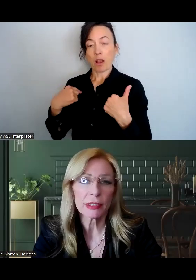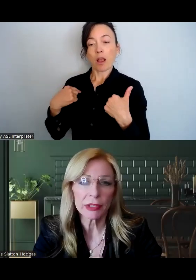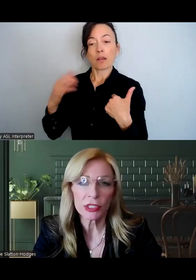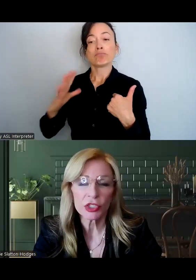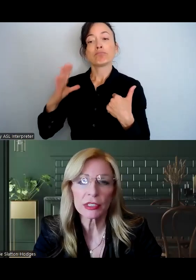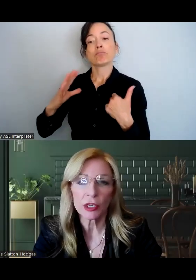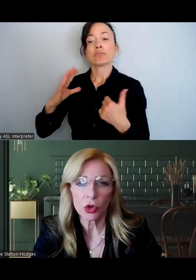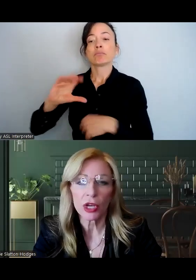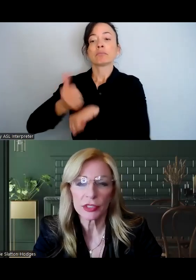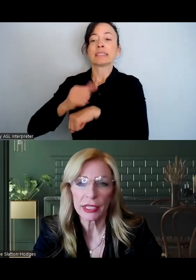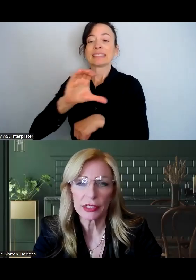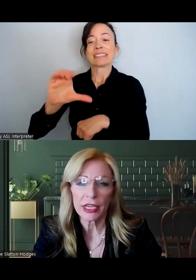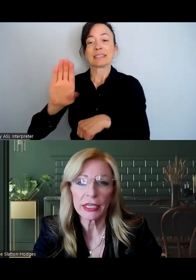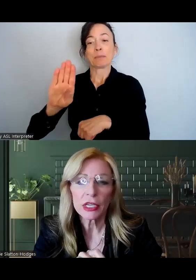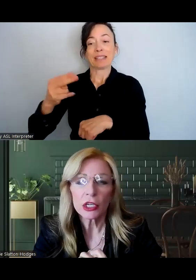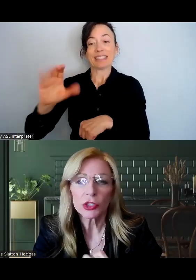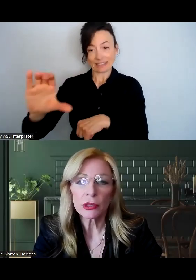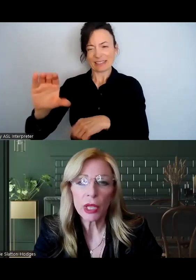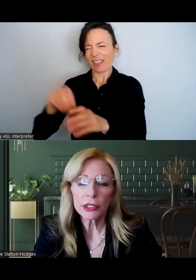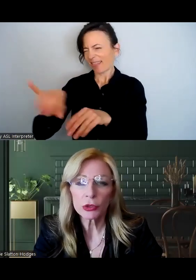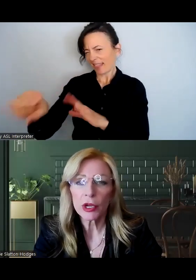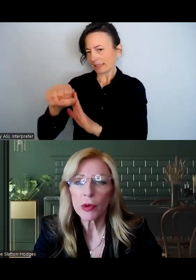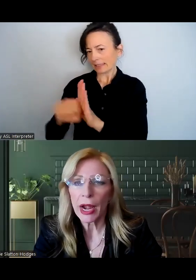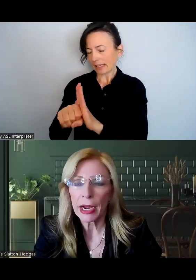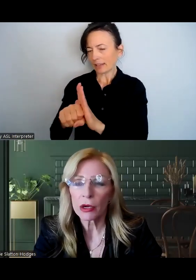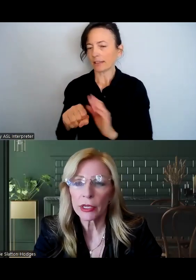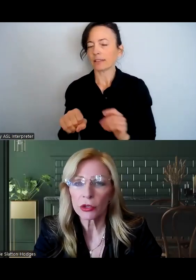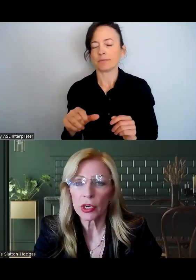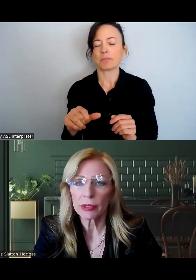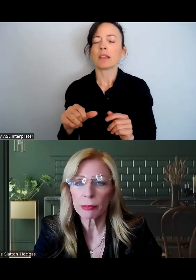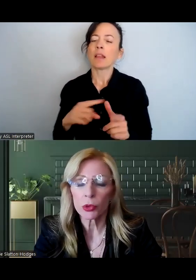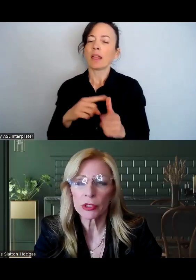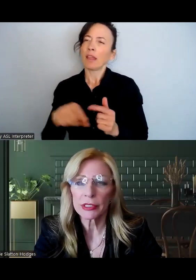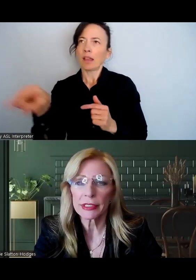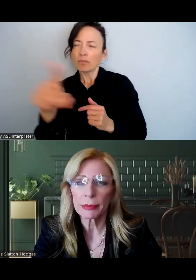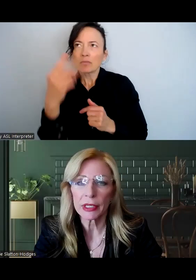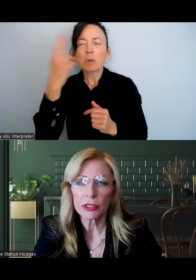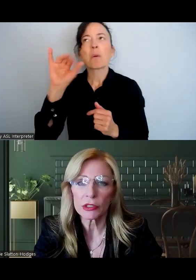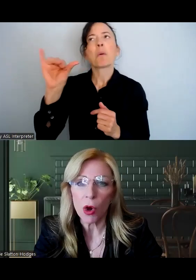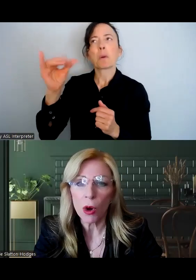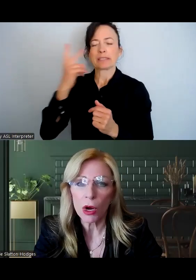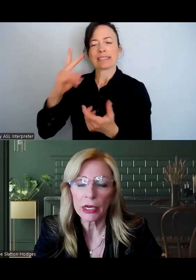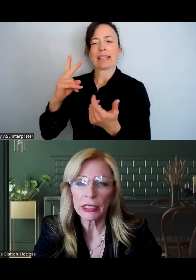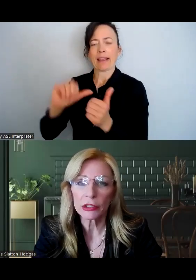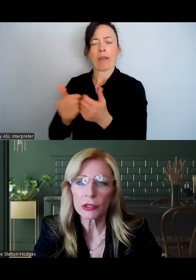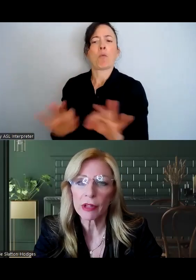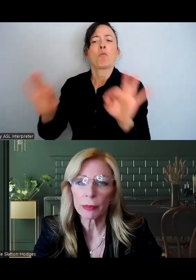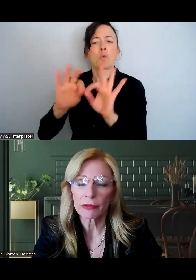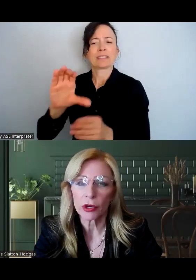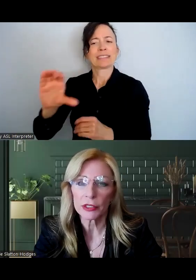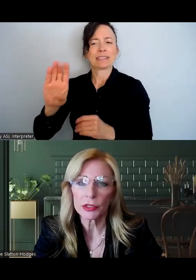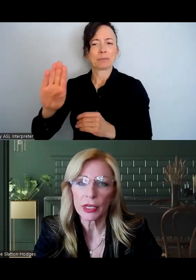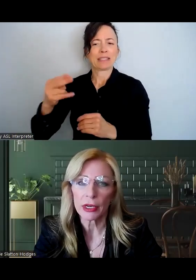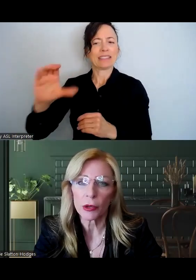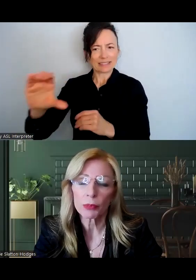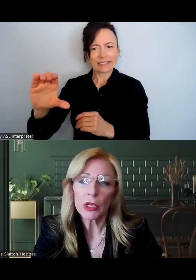implement CCBHCs across that state, to let you know how incredibly important CCBHCs are in the development